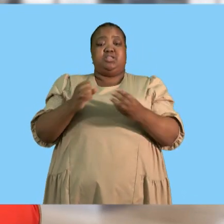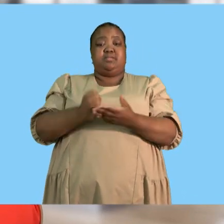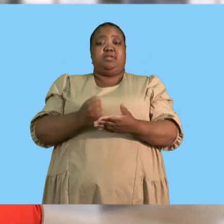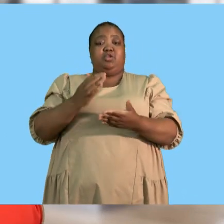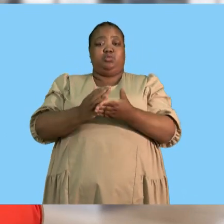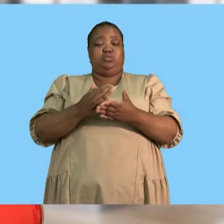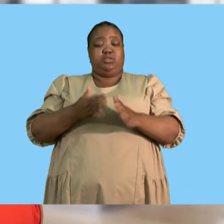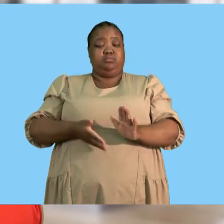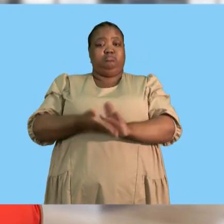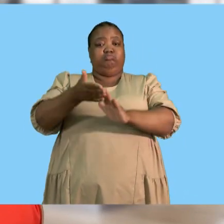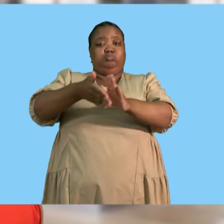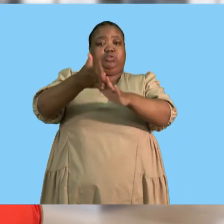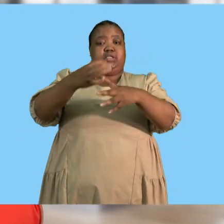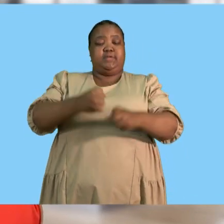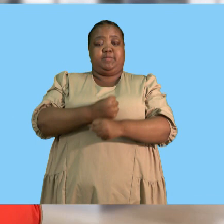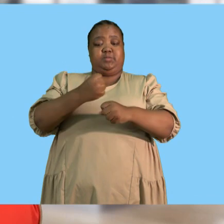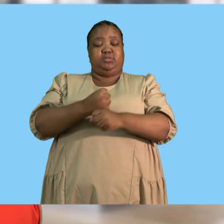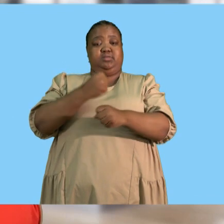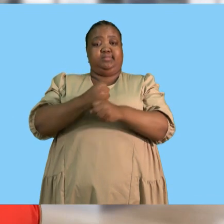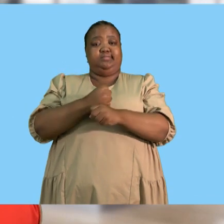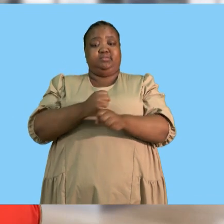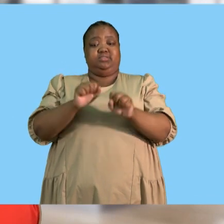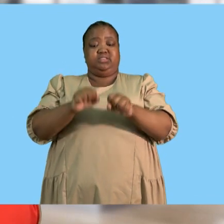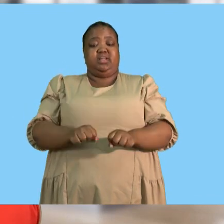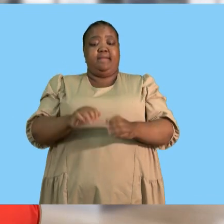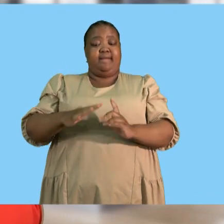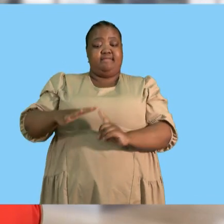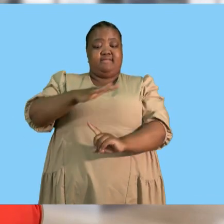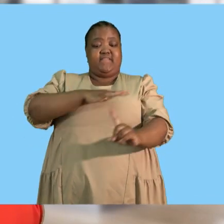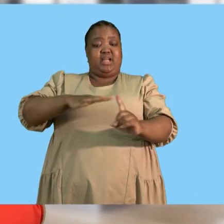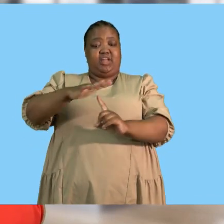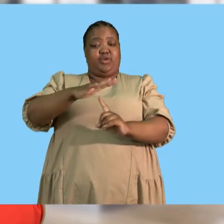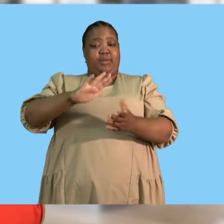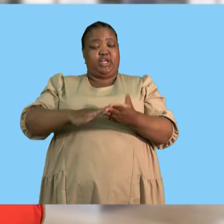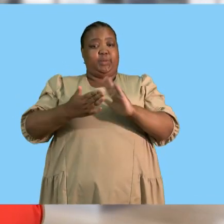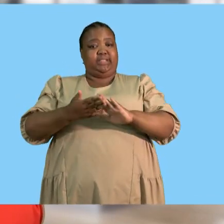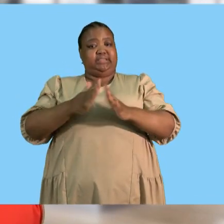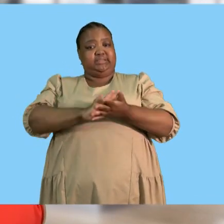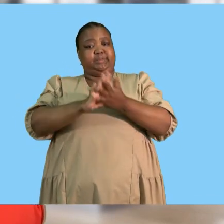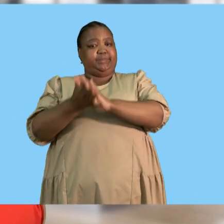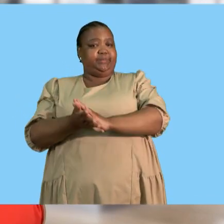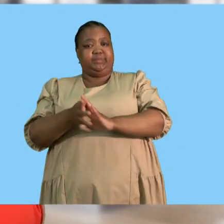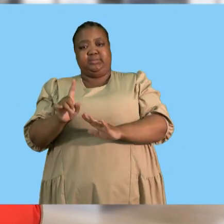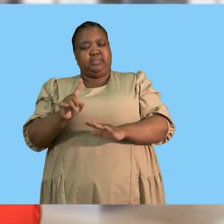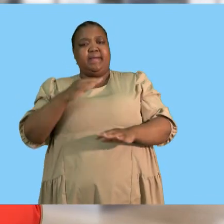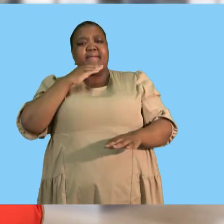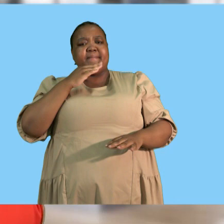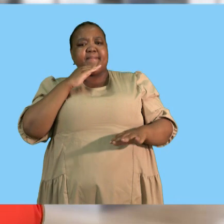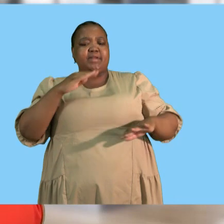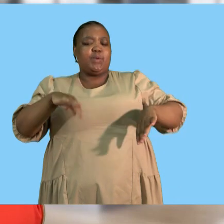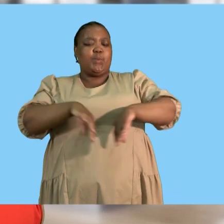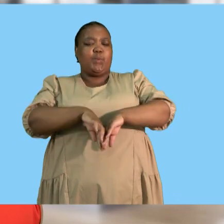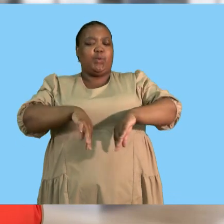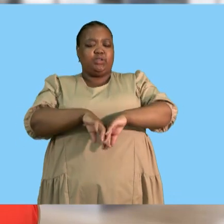they conduct their operations in a manner that does not harm the environment, which means we must not